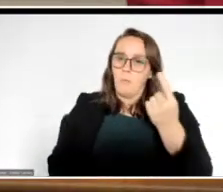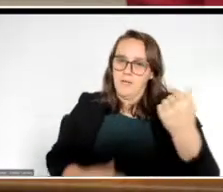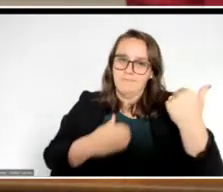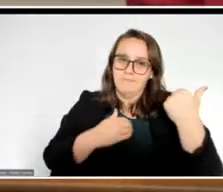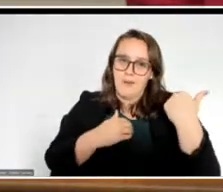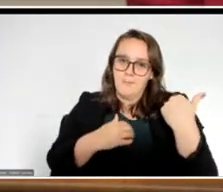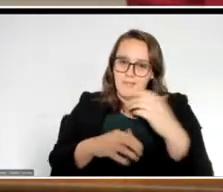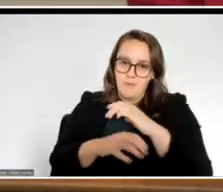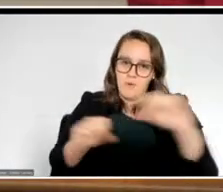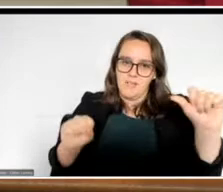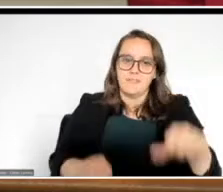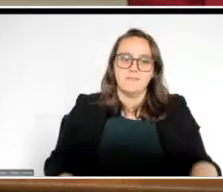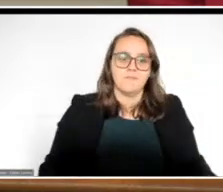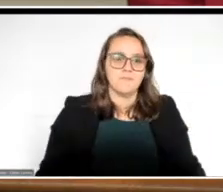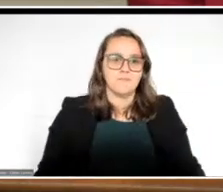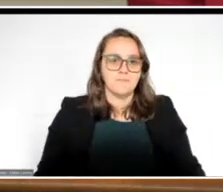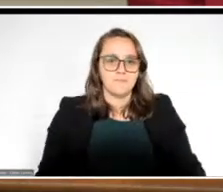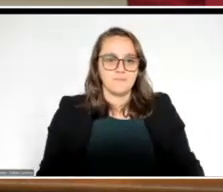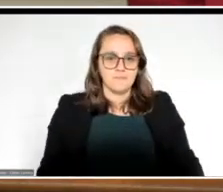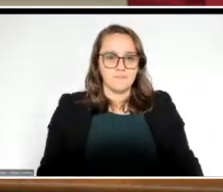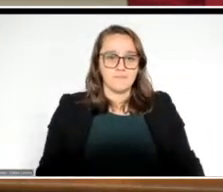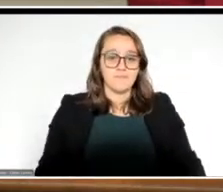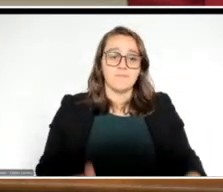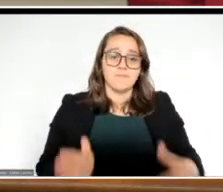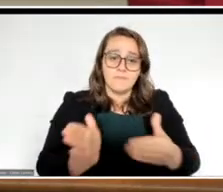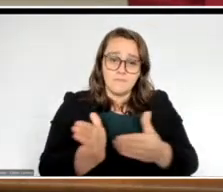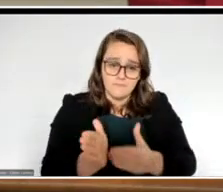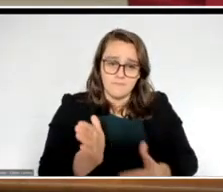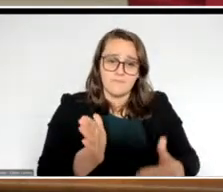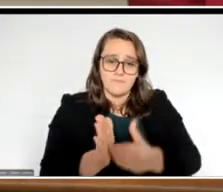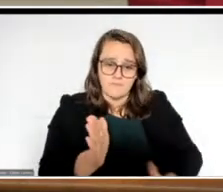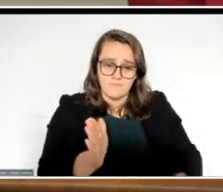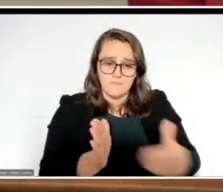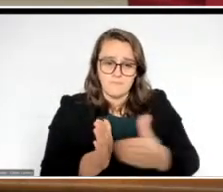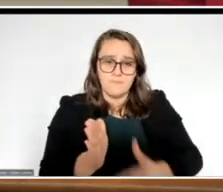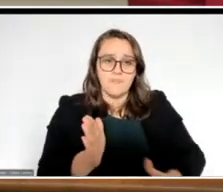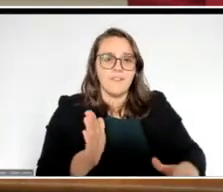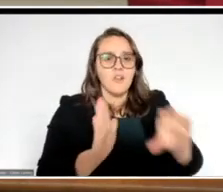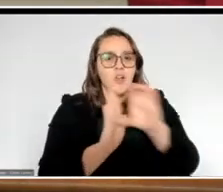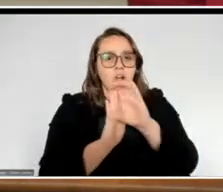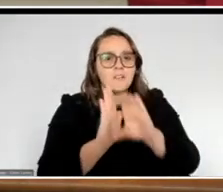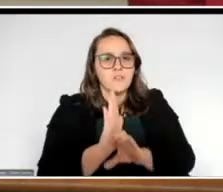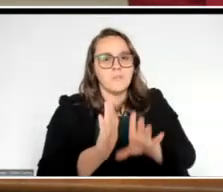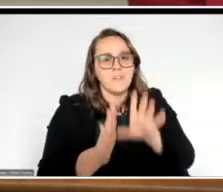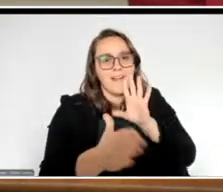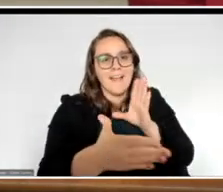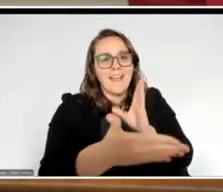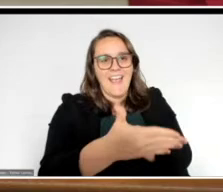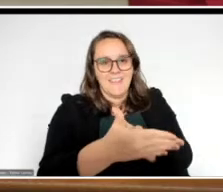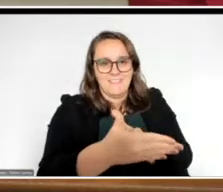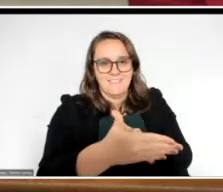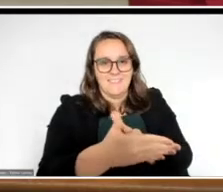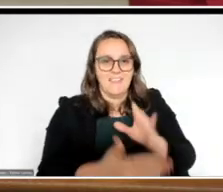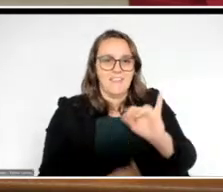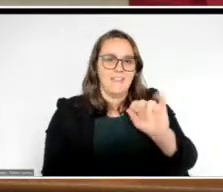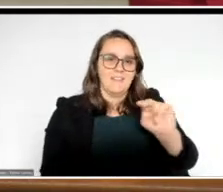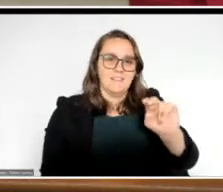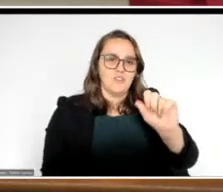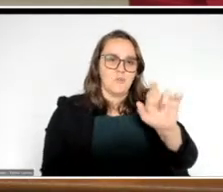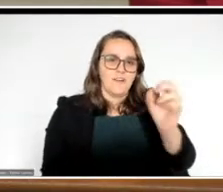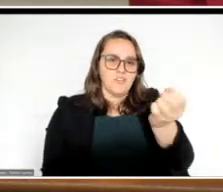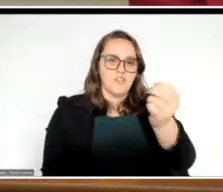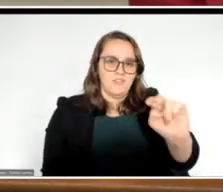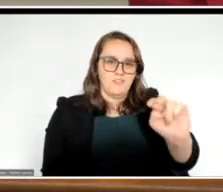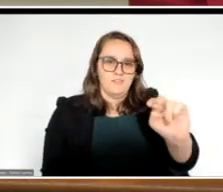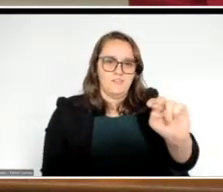Mr. Chairman, in numerous places, our Constitution strongly opposes insurrection and rebellion. Article 1 gives